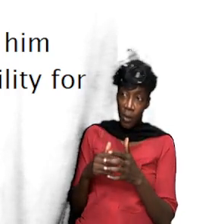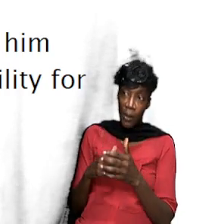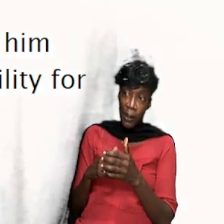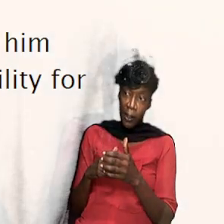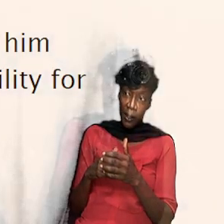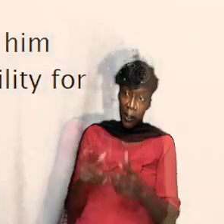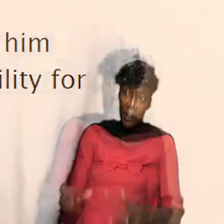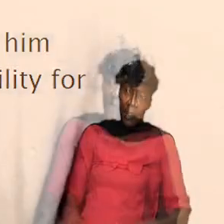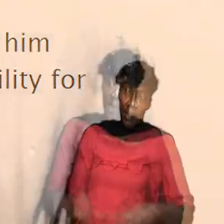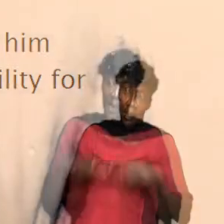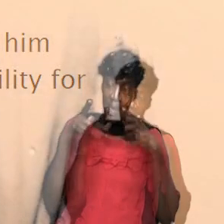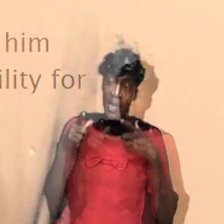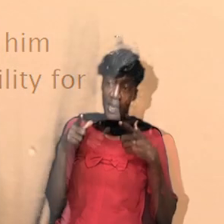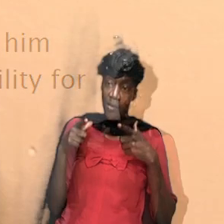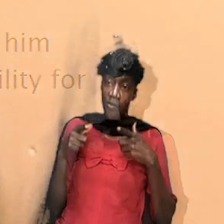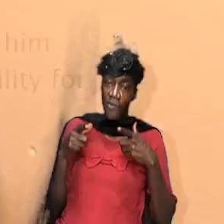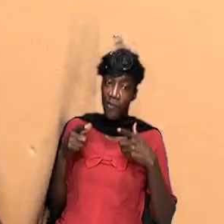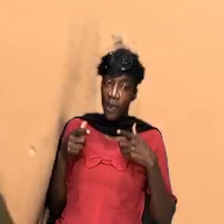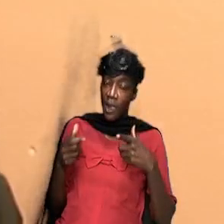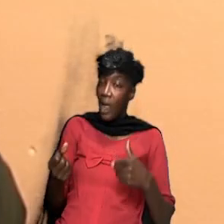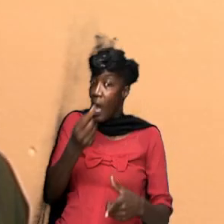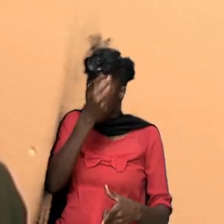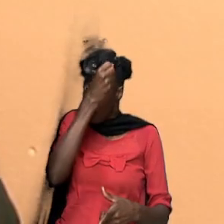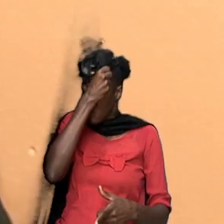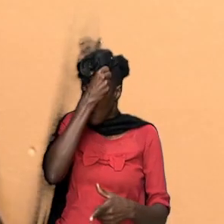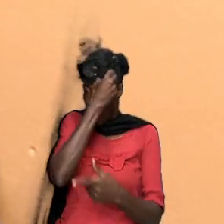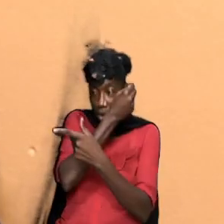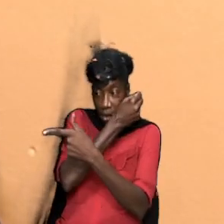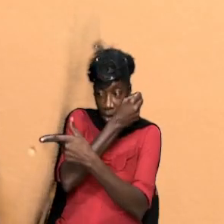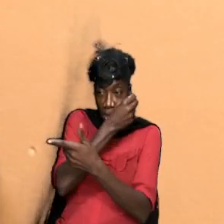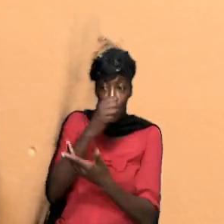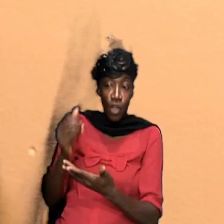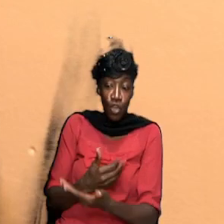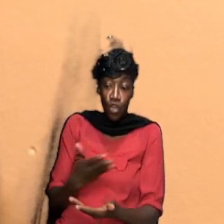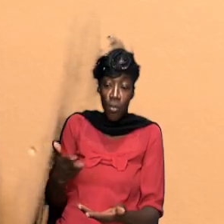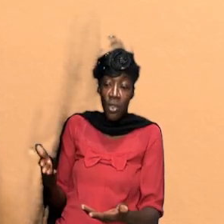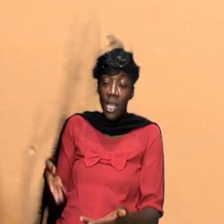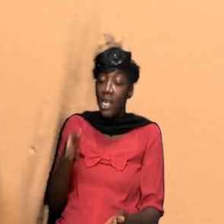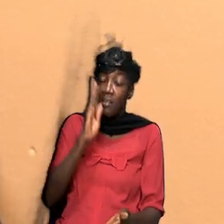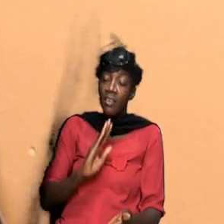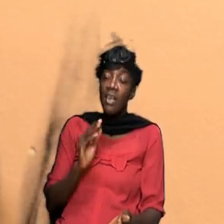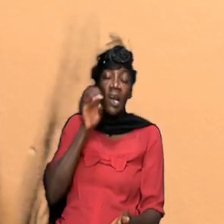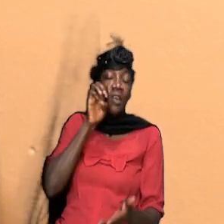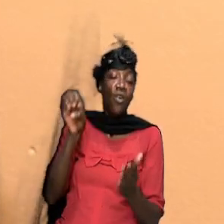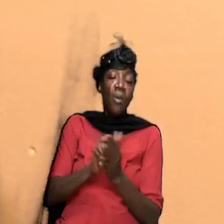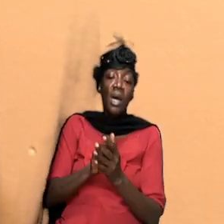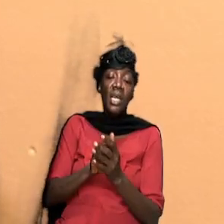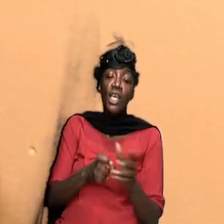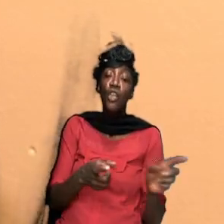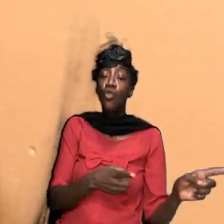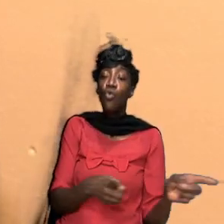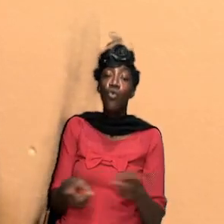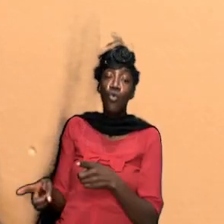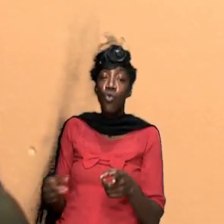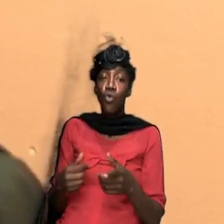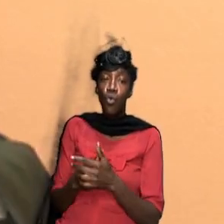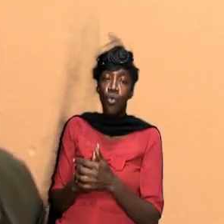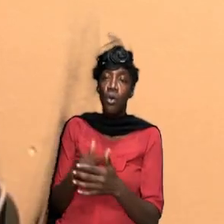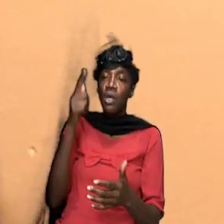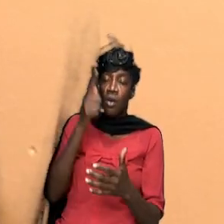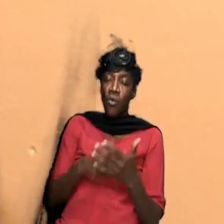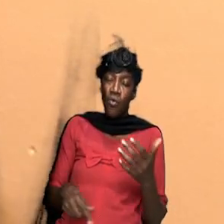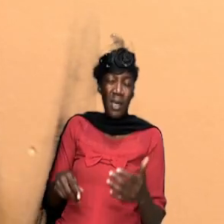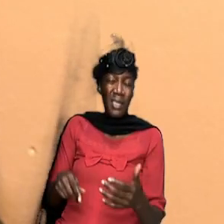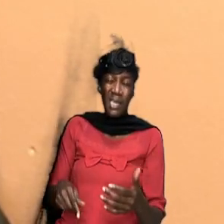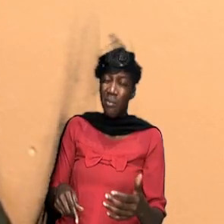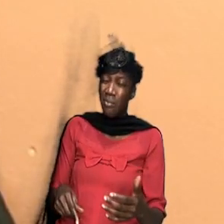the life of Saul. And we are going to look at some of the things that God commanded him to do and what he